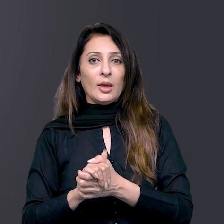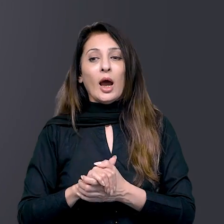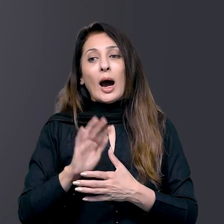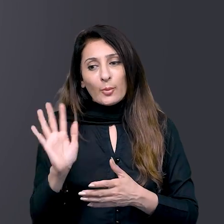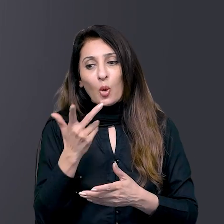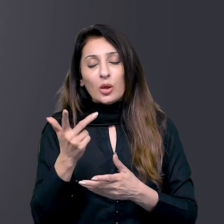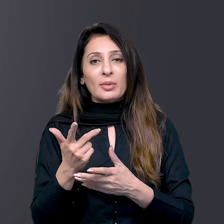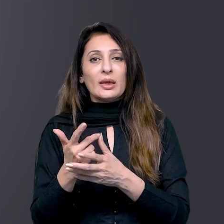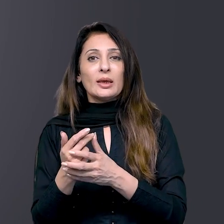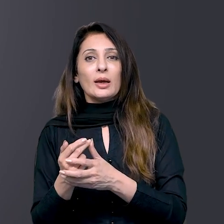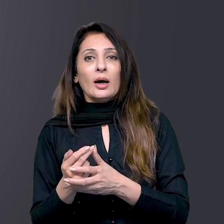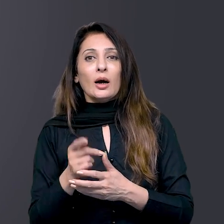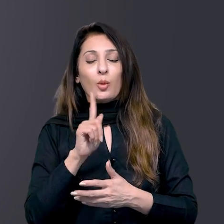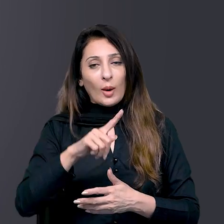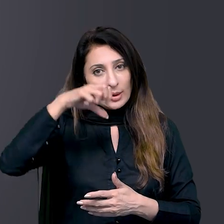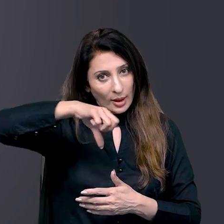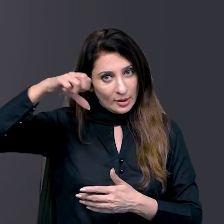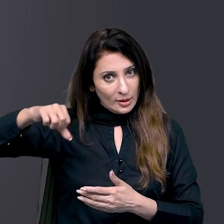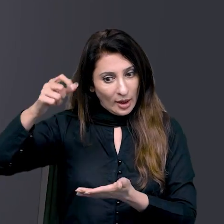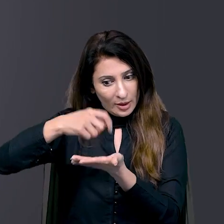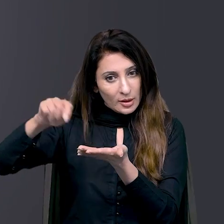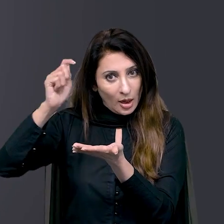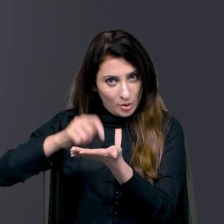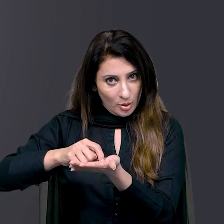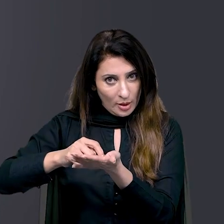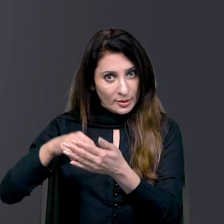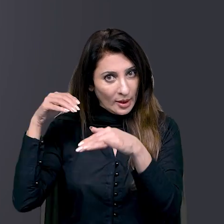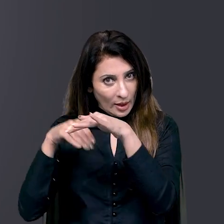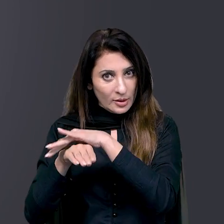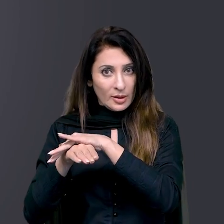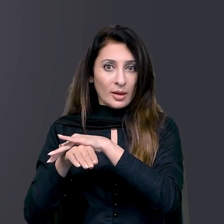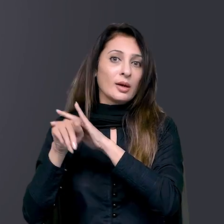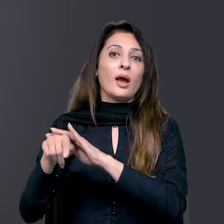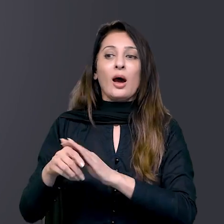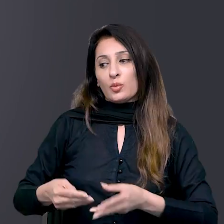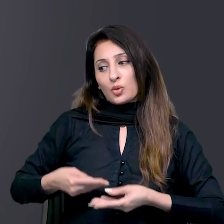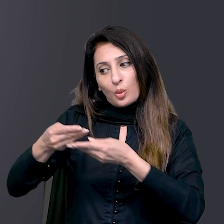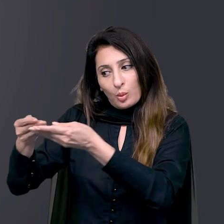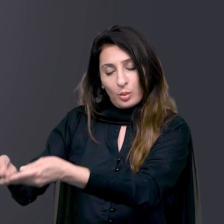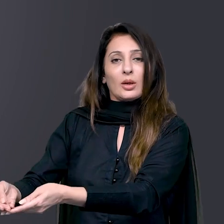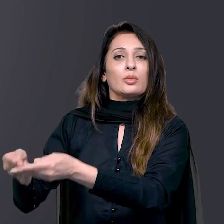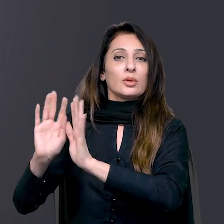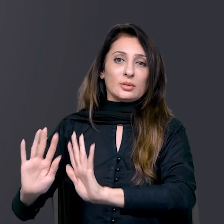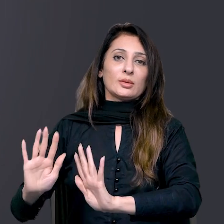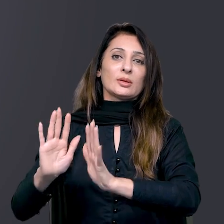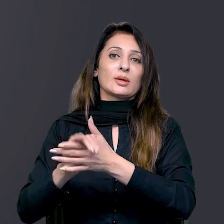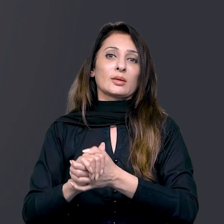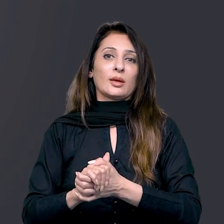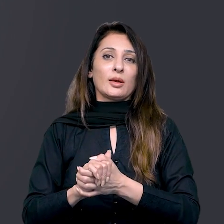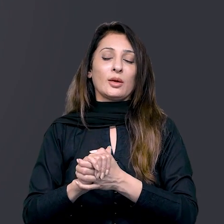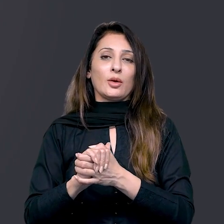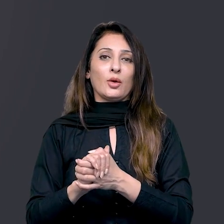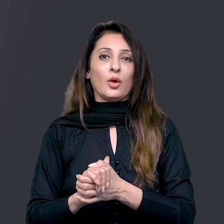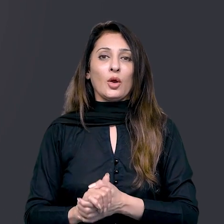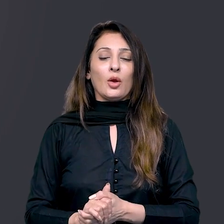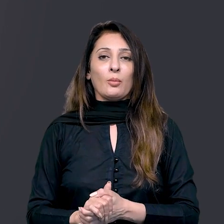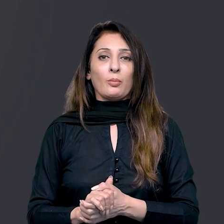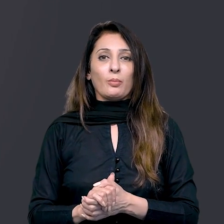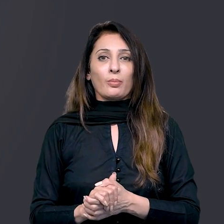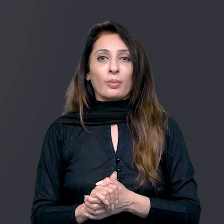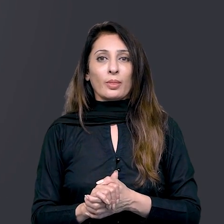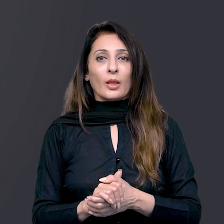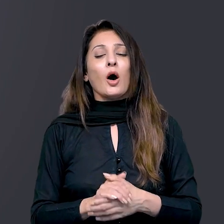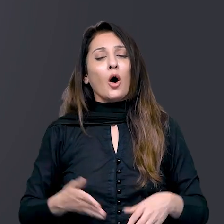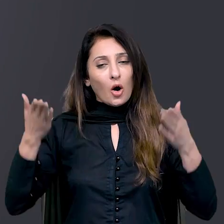petition under Article 199 of the Constitution of the Islamic Republic of Pakistan. At the High Court,